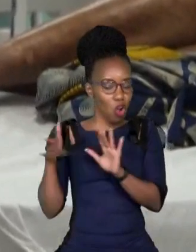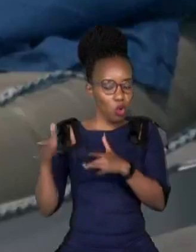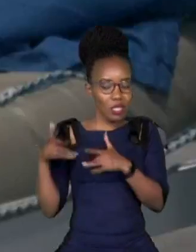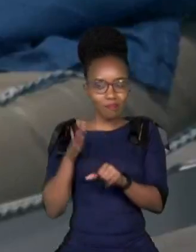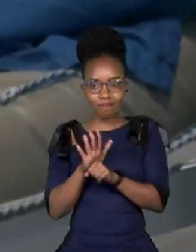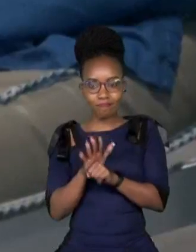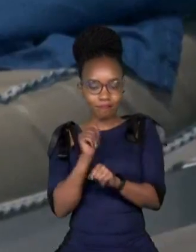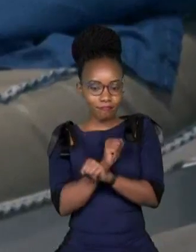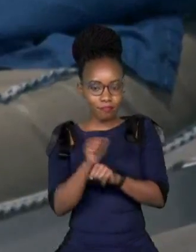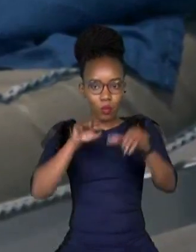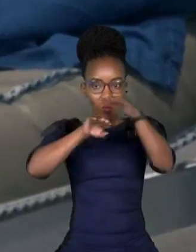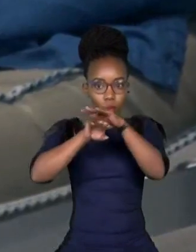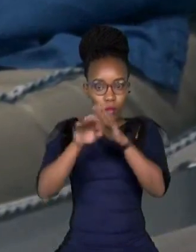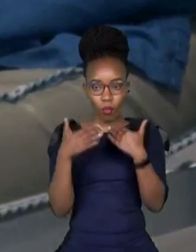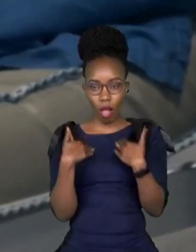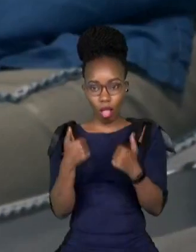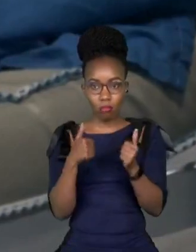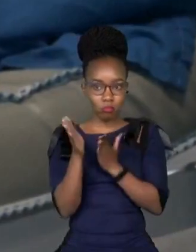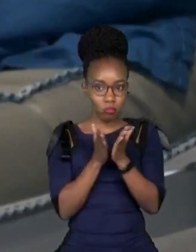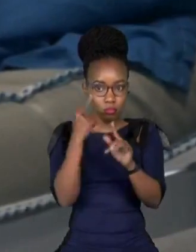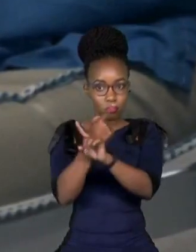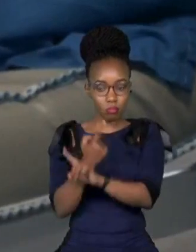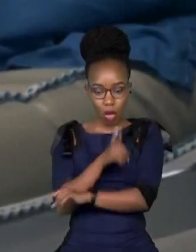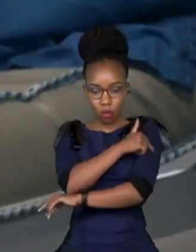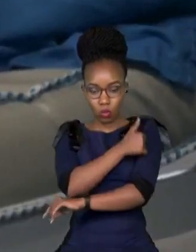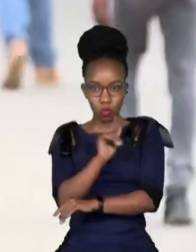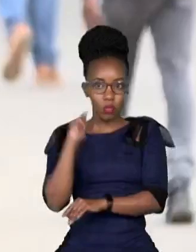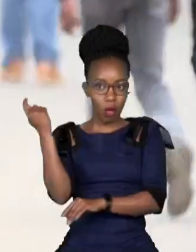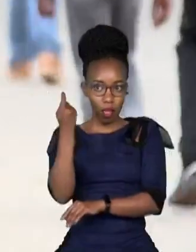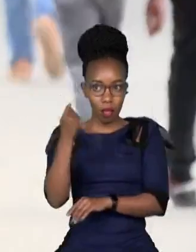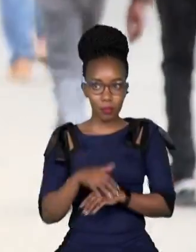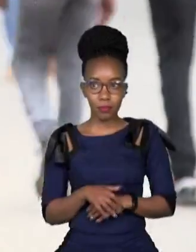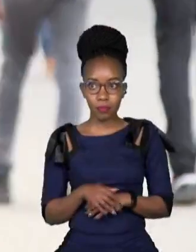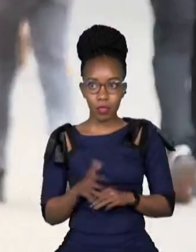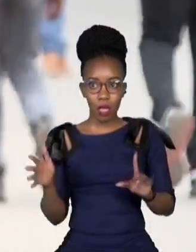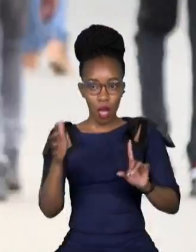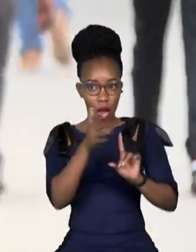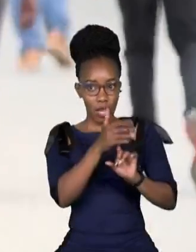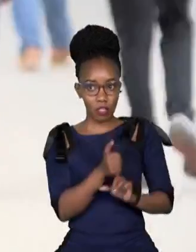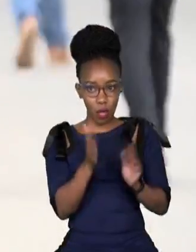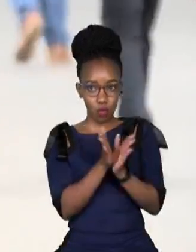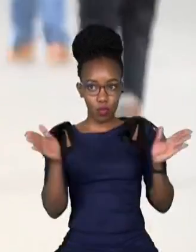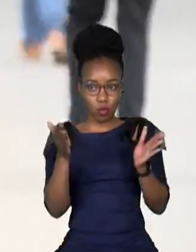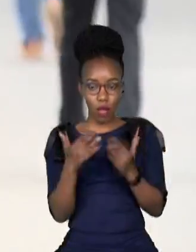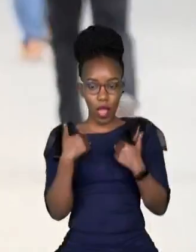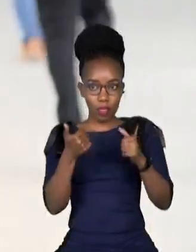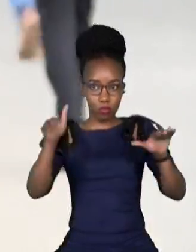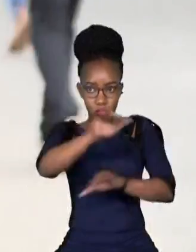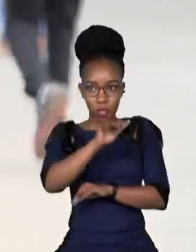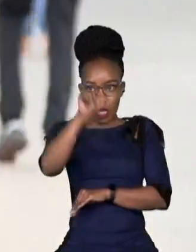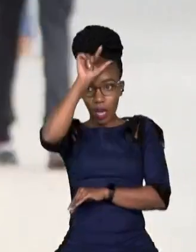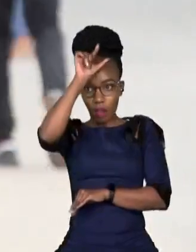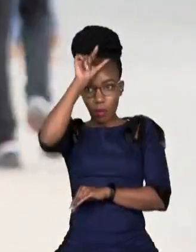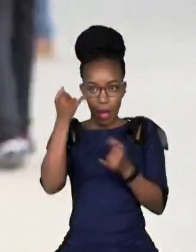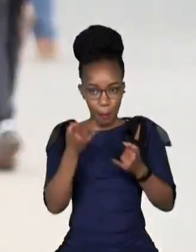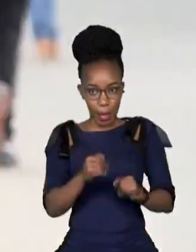inability to access healthcare services in various hospitals across the country. In order to achieve universal health coverage, the government should